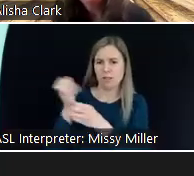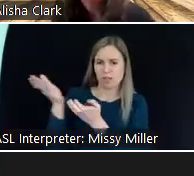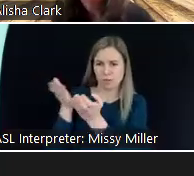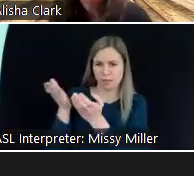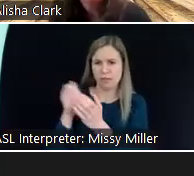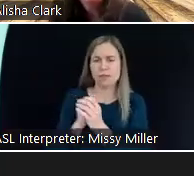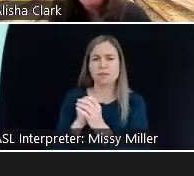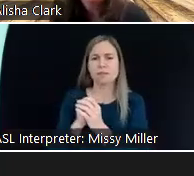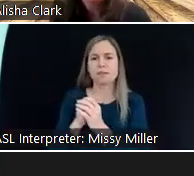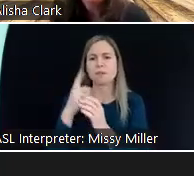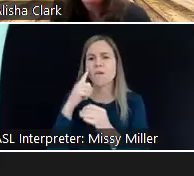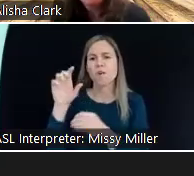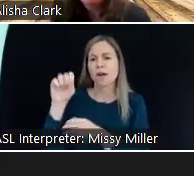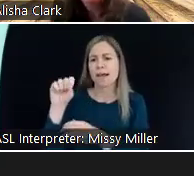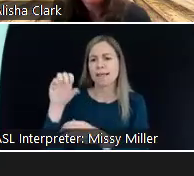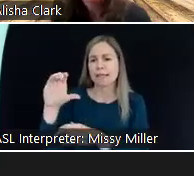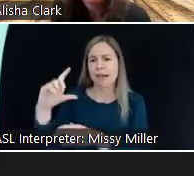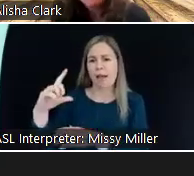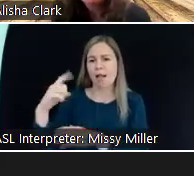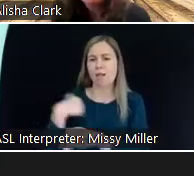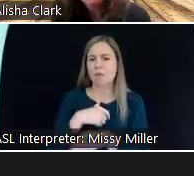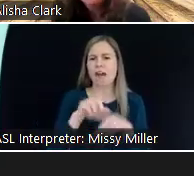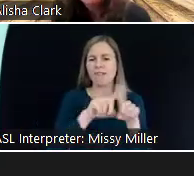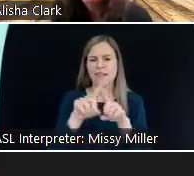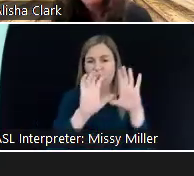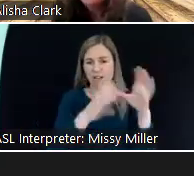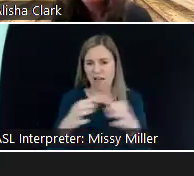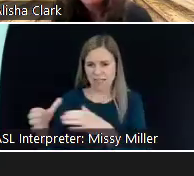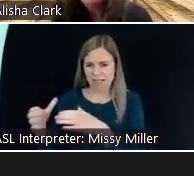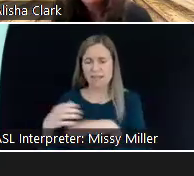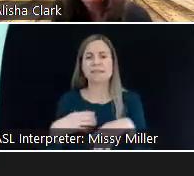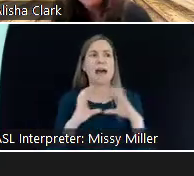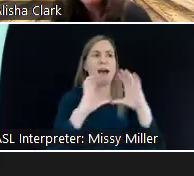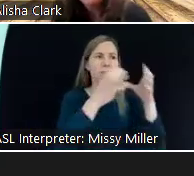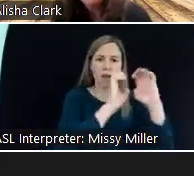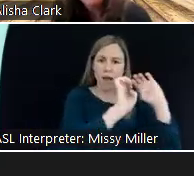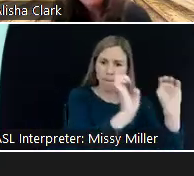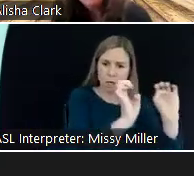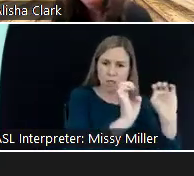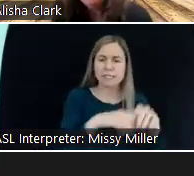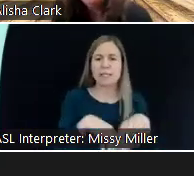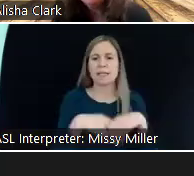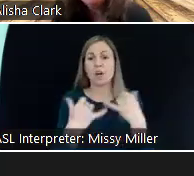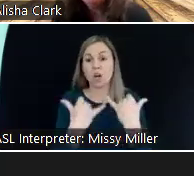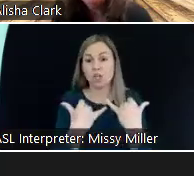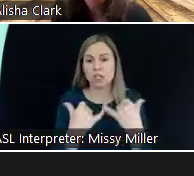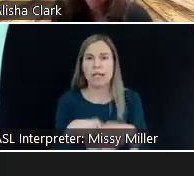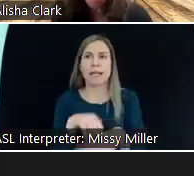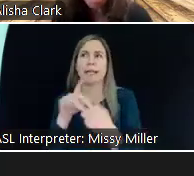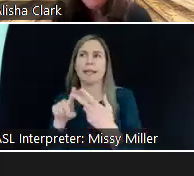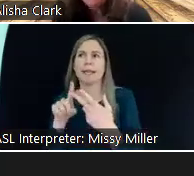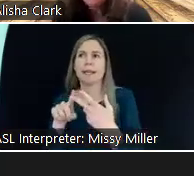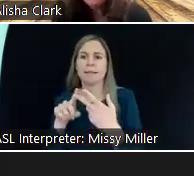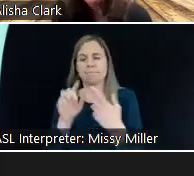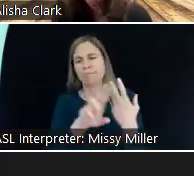have different classes, right? We have an emergency category, we have a urgent category, and then we also have a future